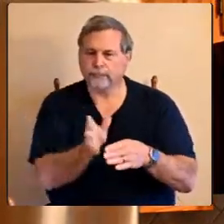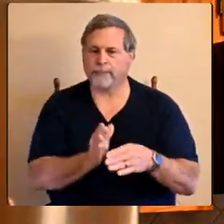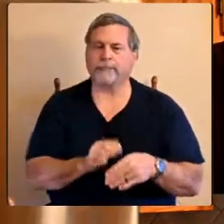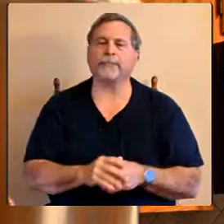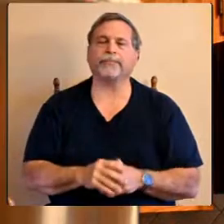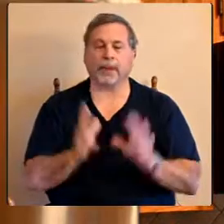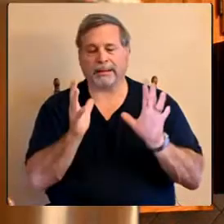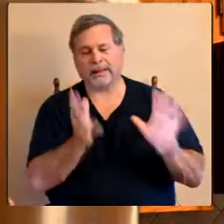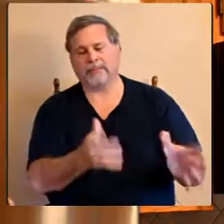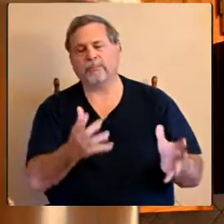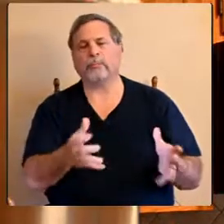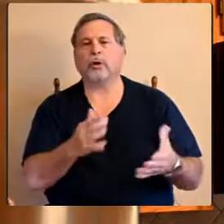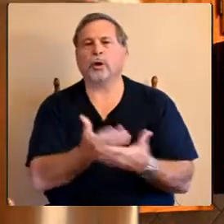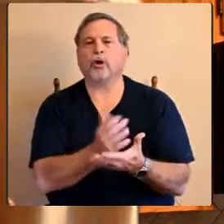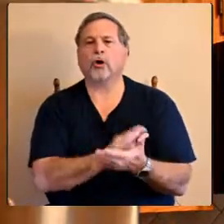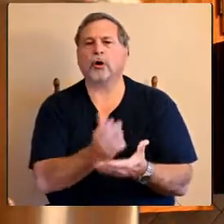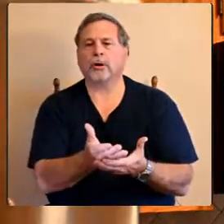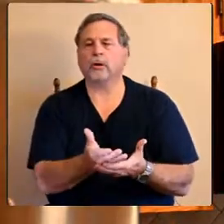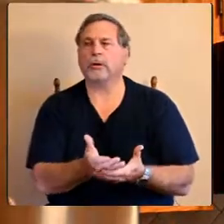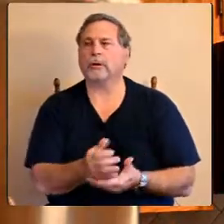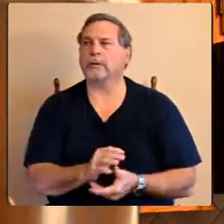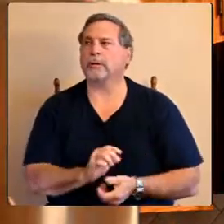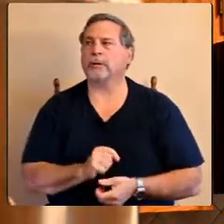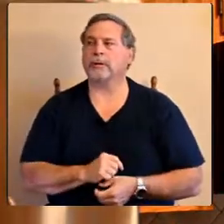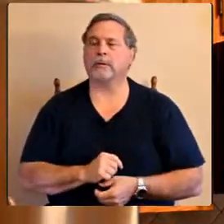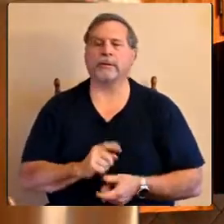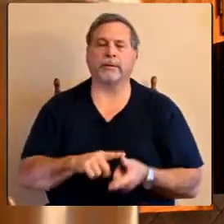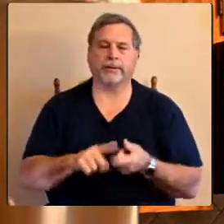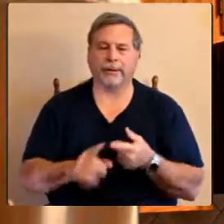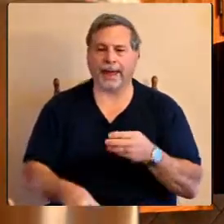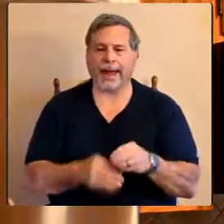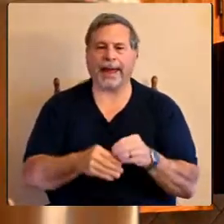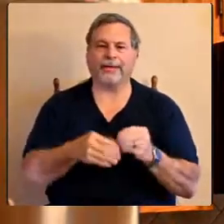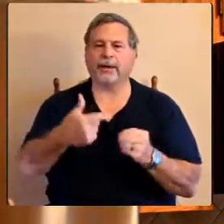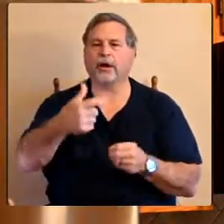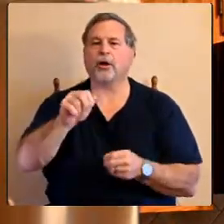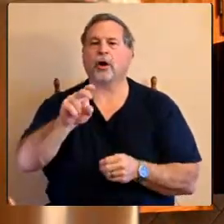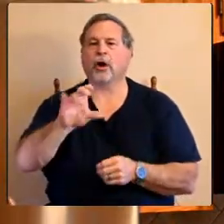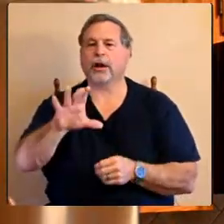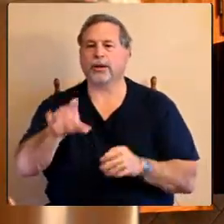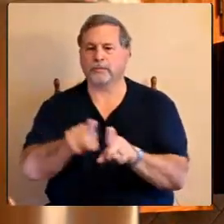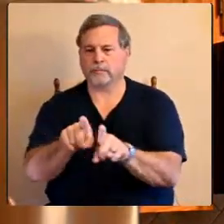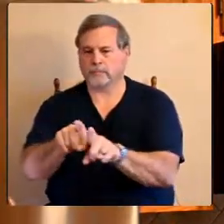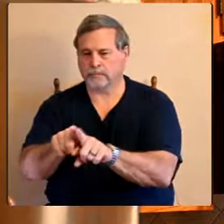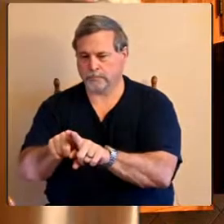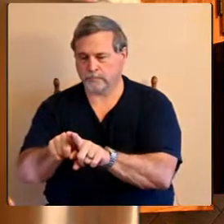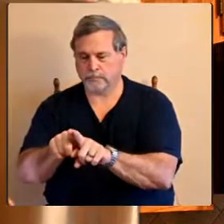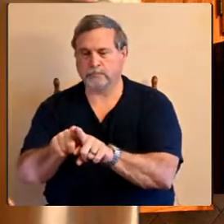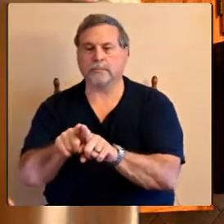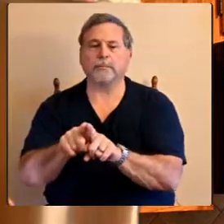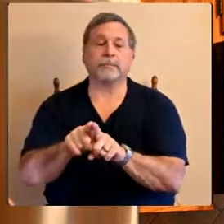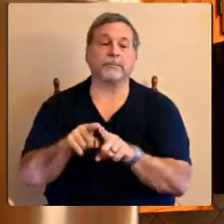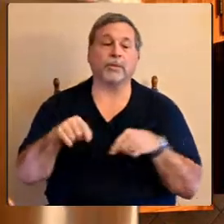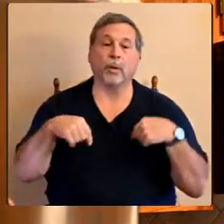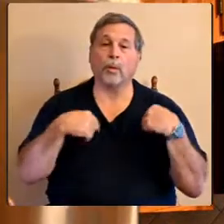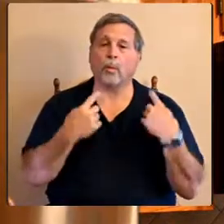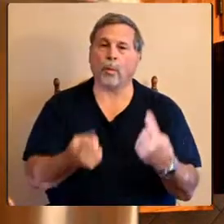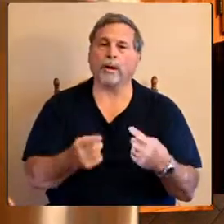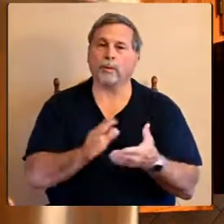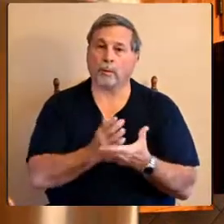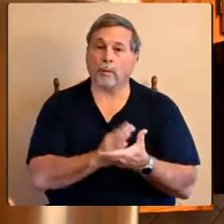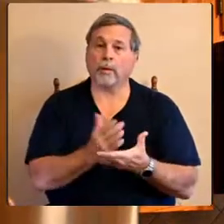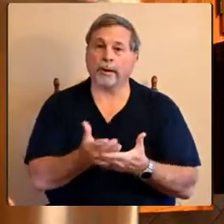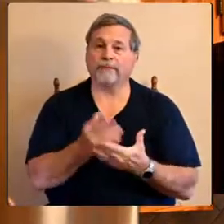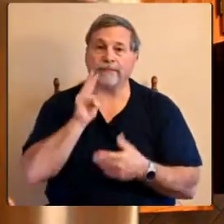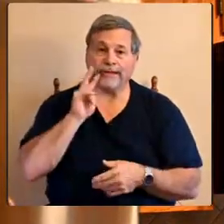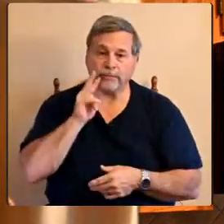is let those cook, and I'm going to even put the garlic in with it as well. Now what you want to do when you're cooking up